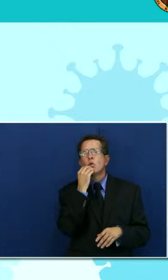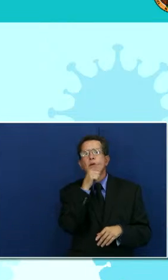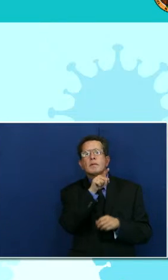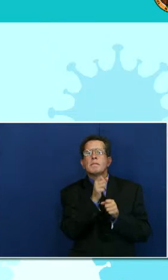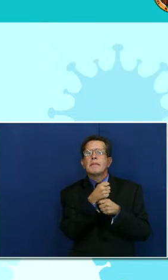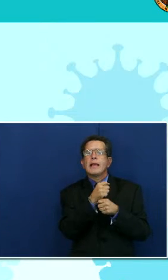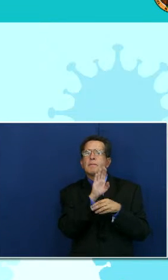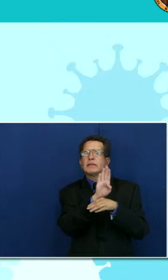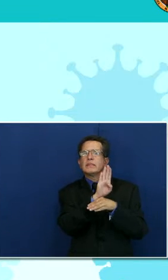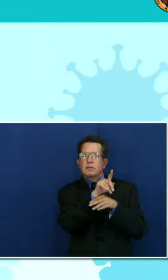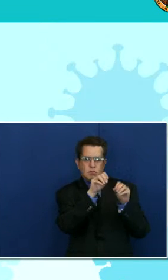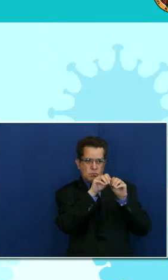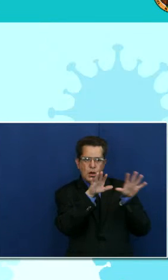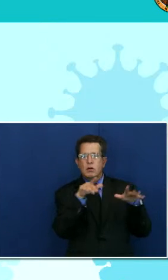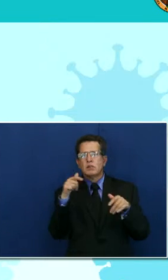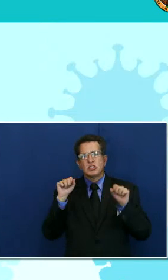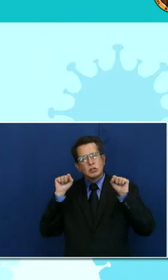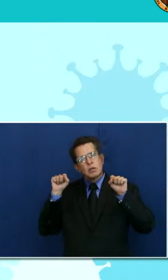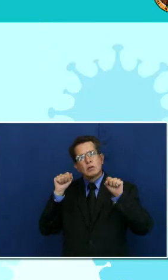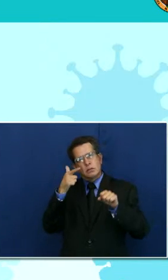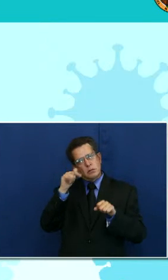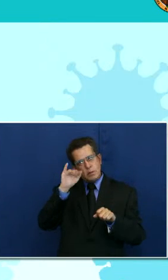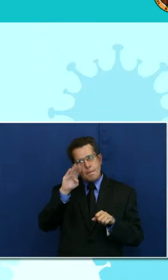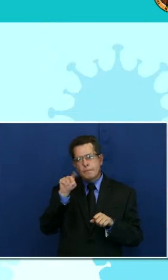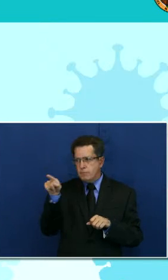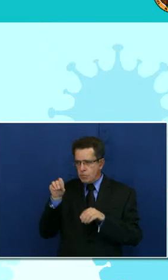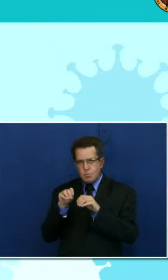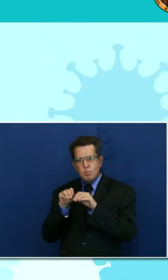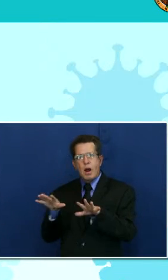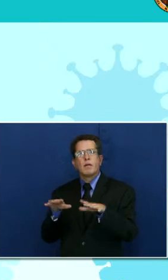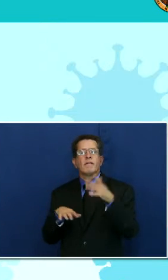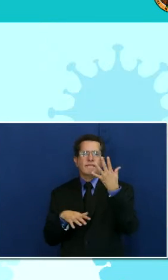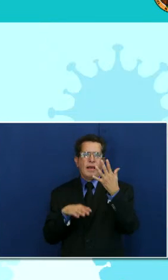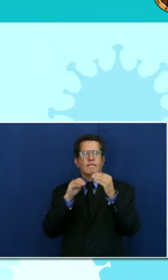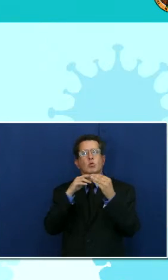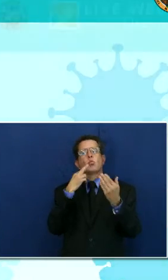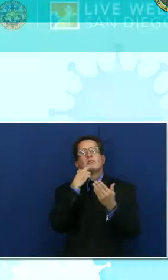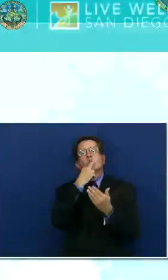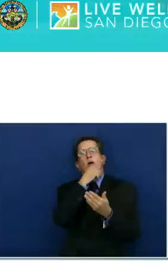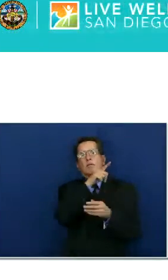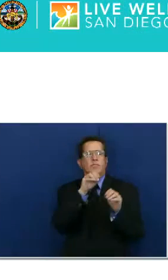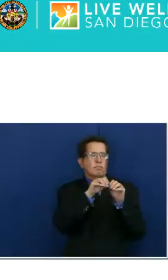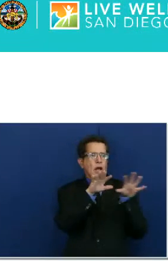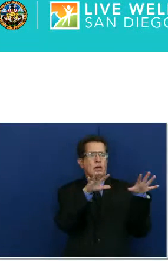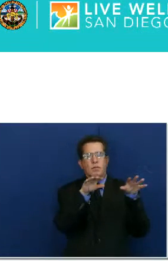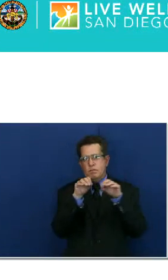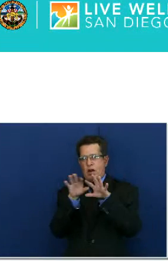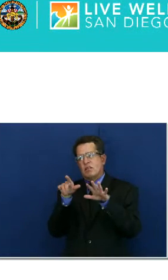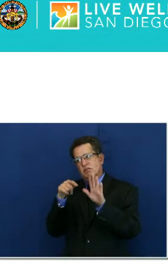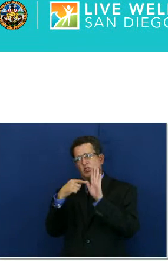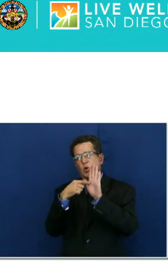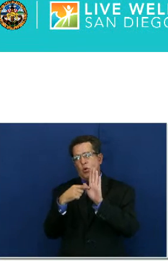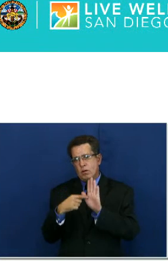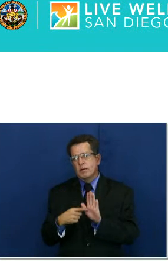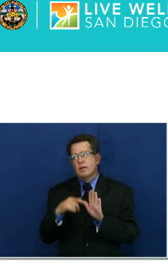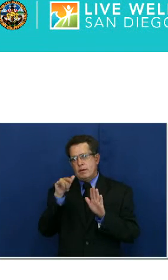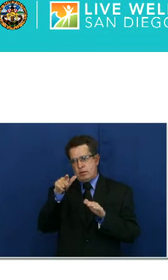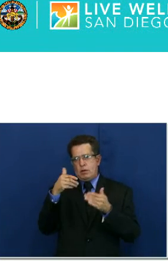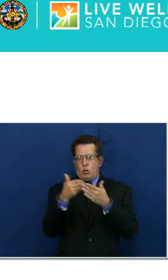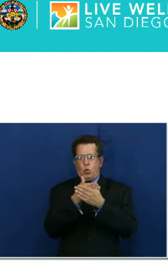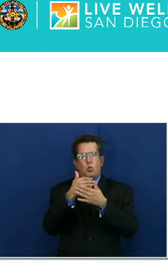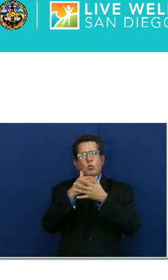processing facility, 1 in a gym, and 5 in restaurants. Going to the next slide, let's move to the new tier